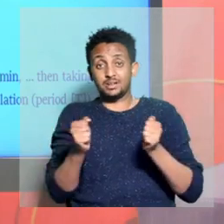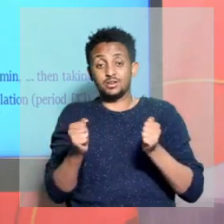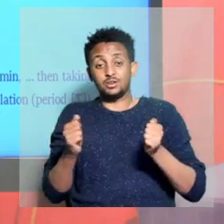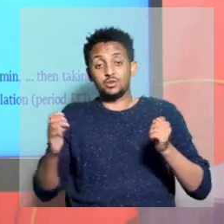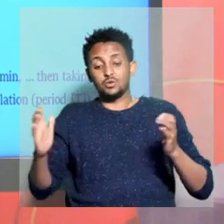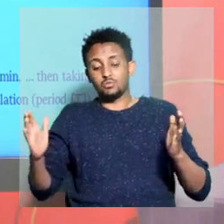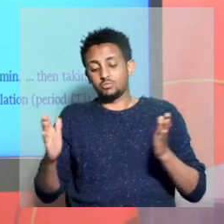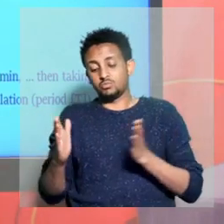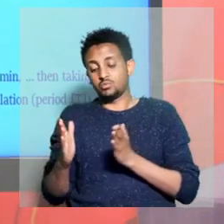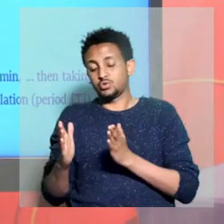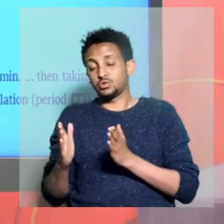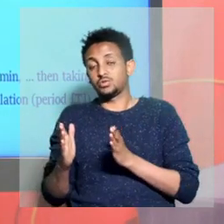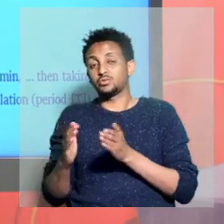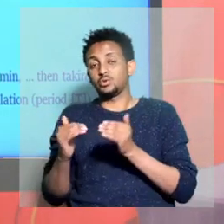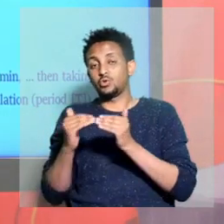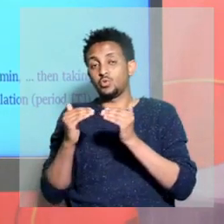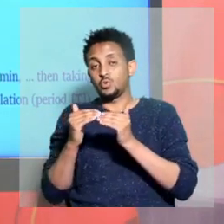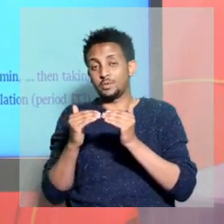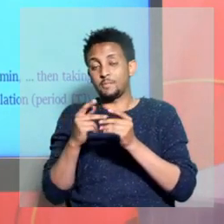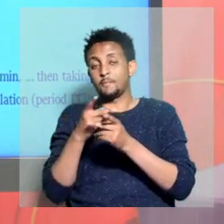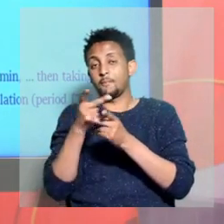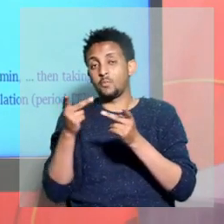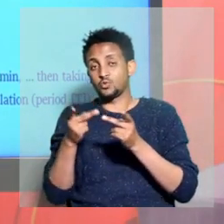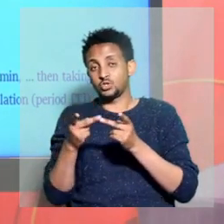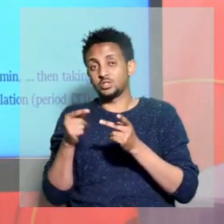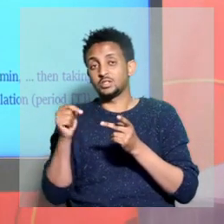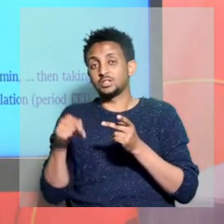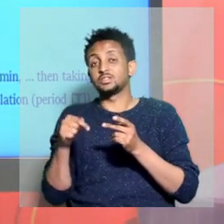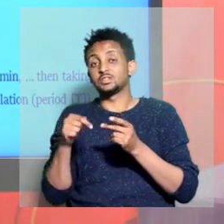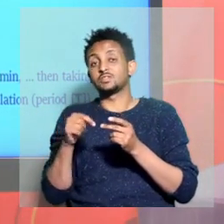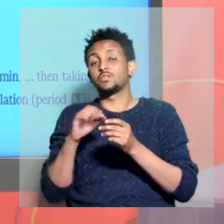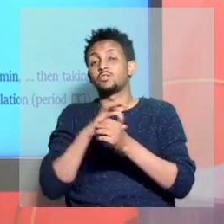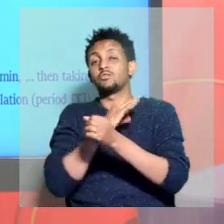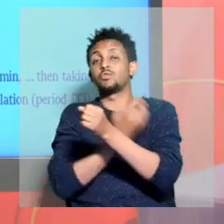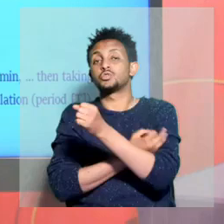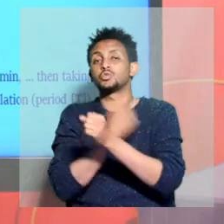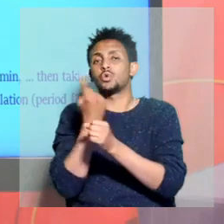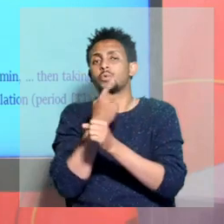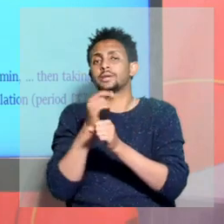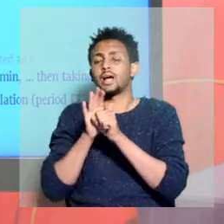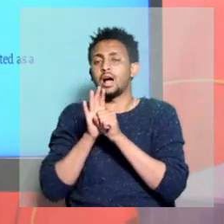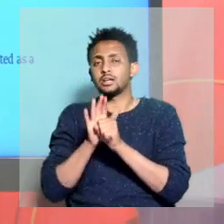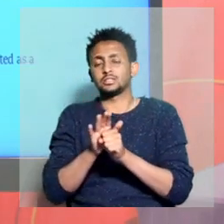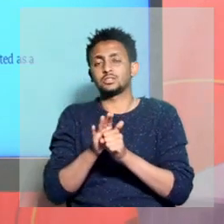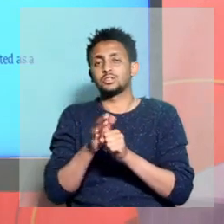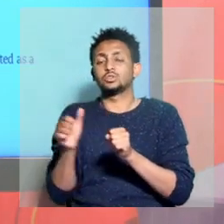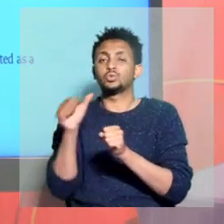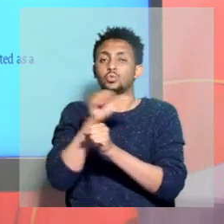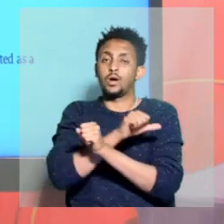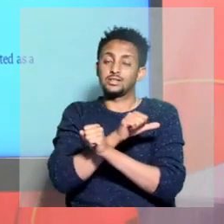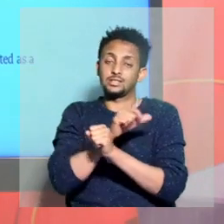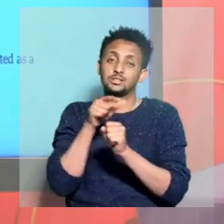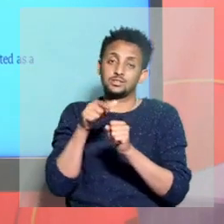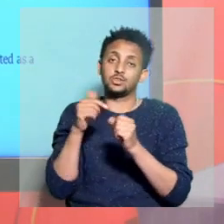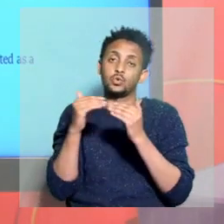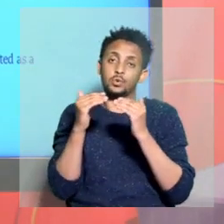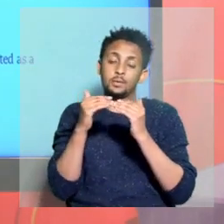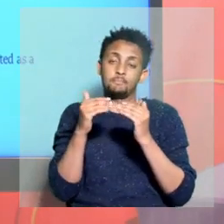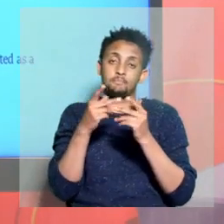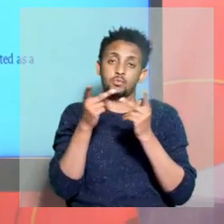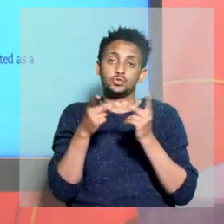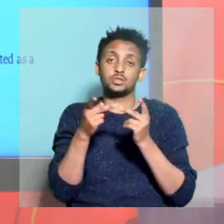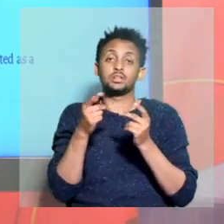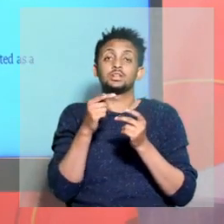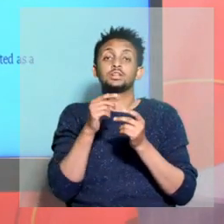push backward to equilibrium position. A restoring force is a force which is always acting towards the equilibrium position. And